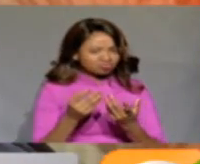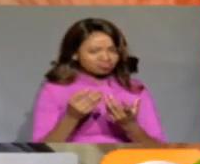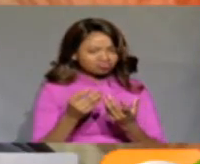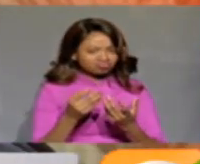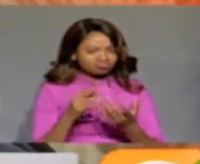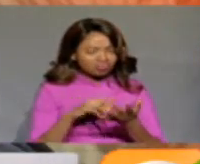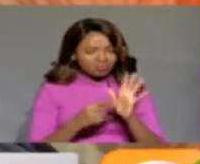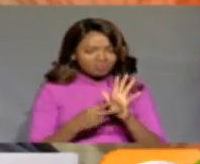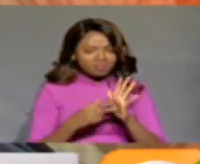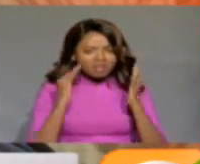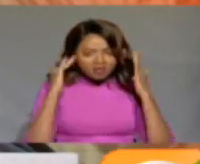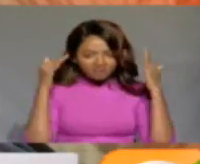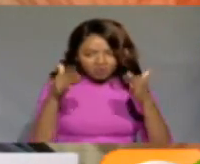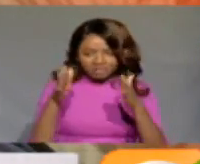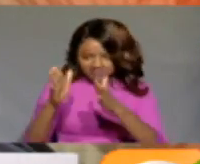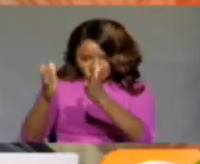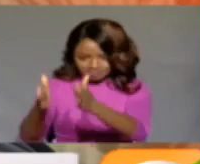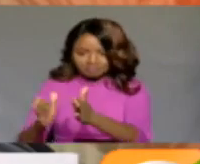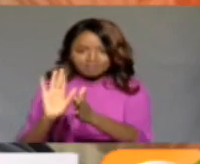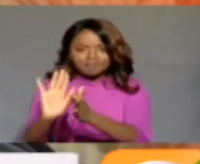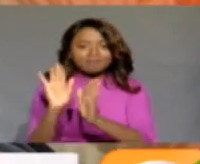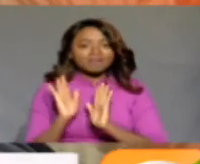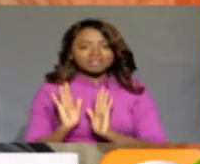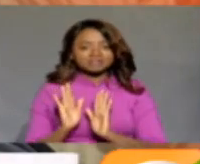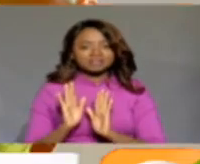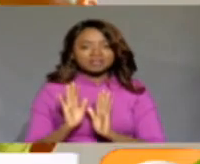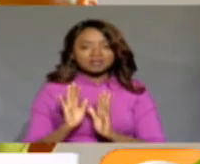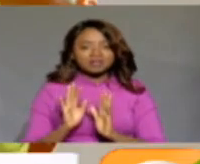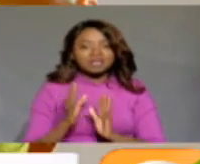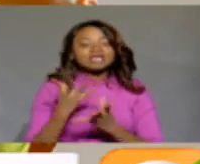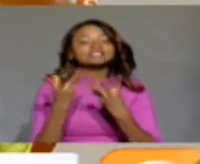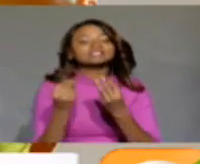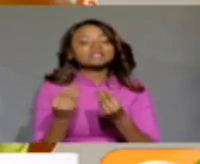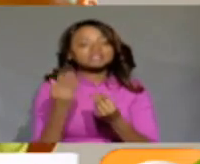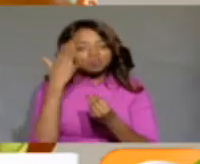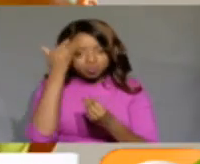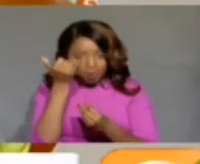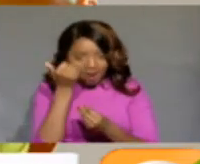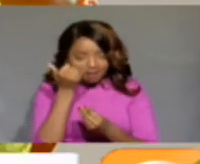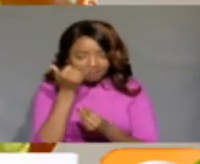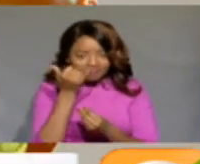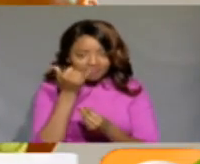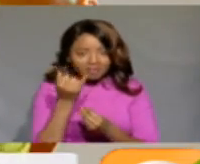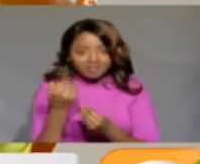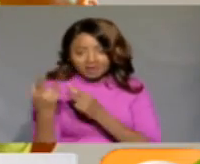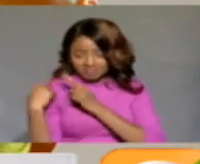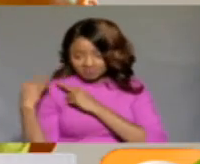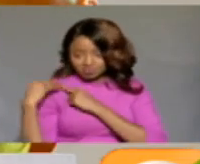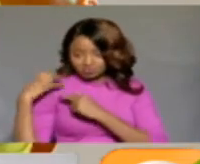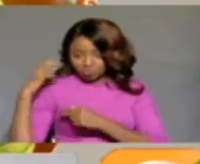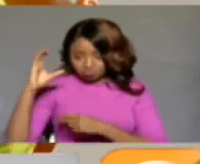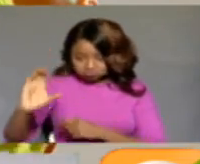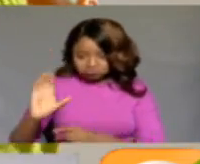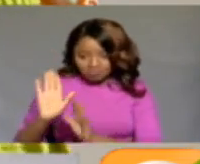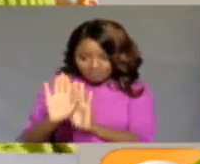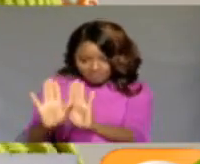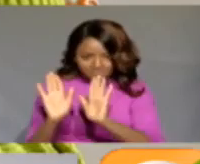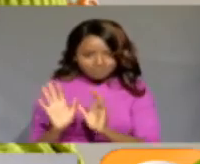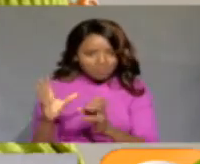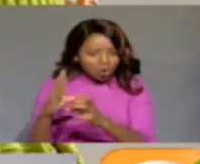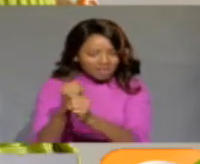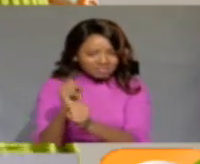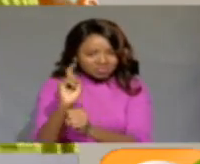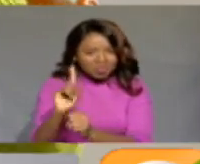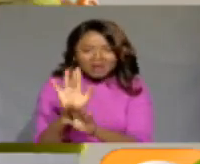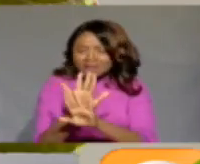we should narrow it down maybe to just the DCI. It is easier to hold them accountable. And let us have one system, hold them accountable, than